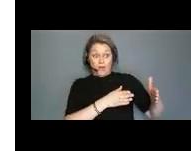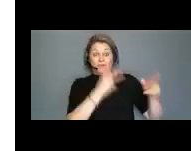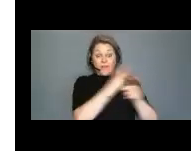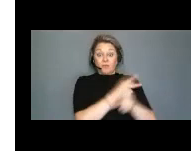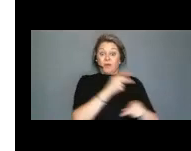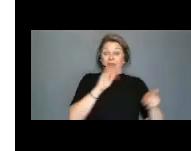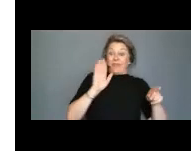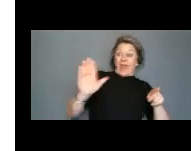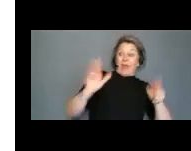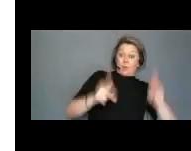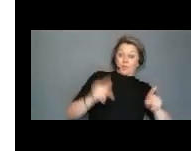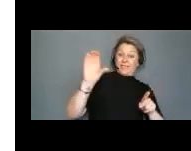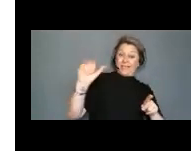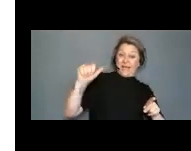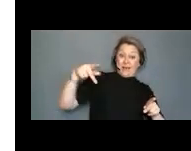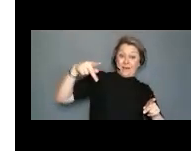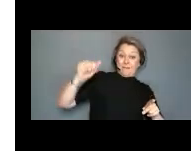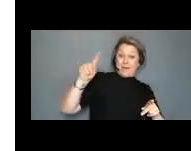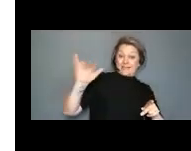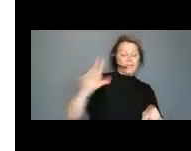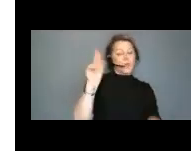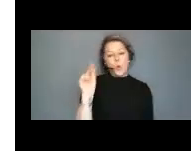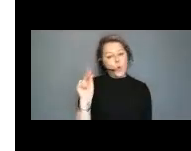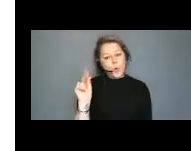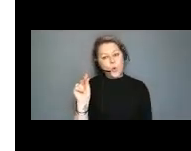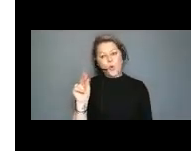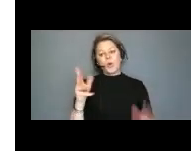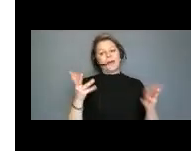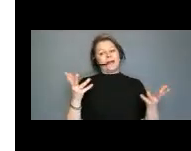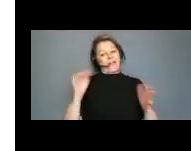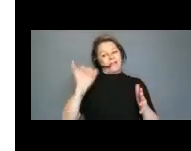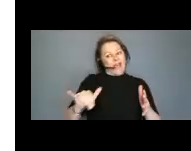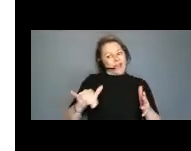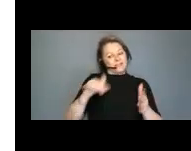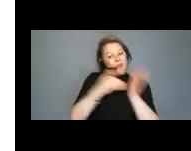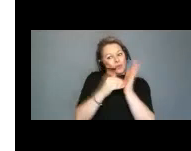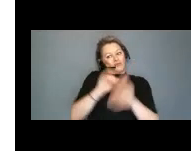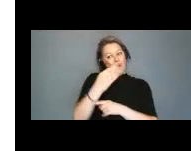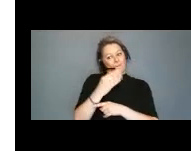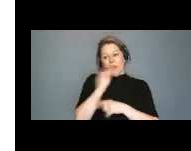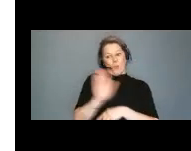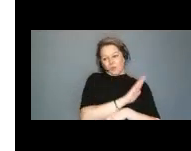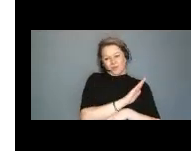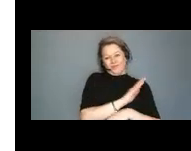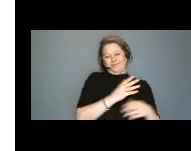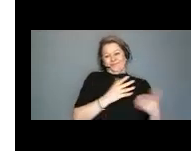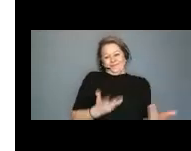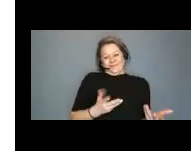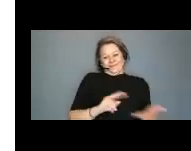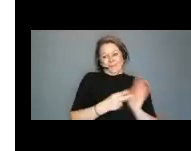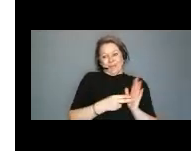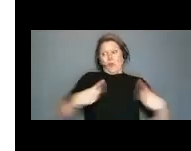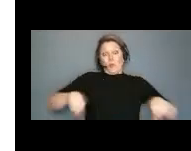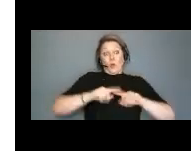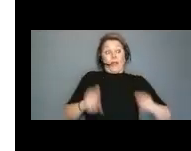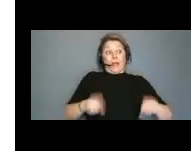adult. So, because, again, that's an assessment process, and we're all assumed to be capable unless